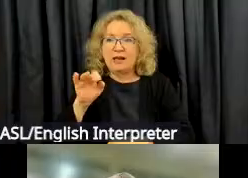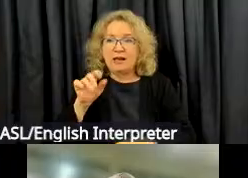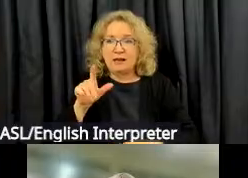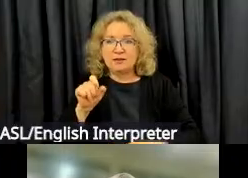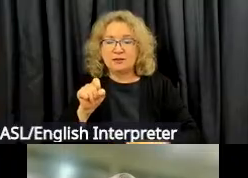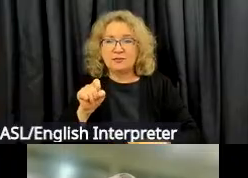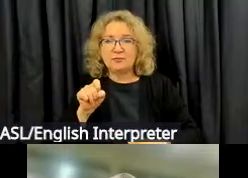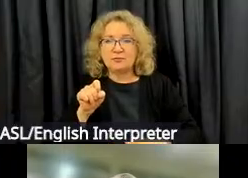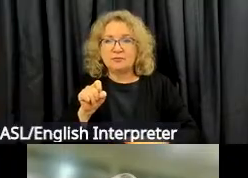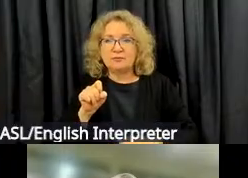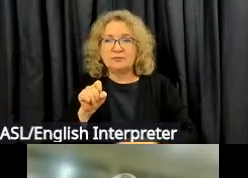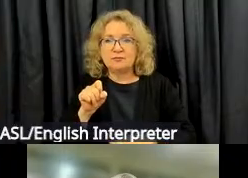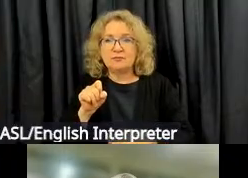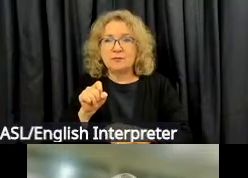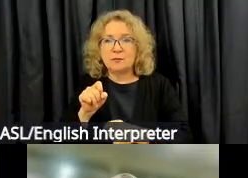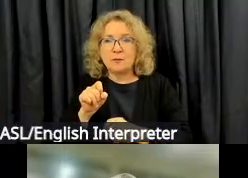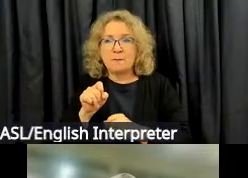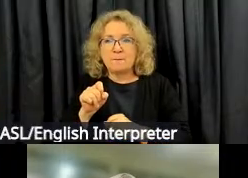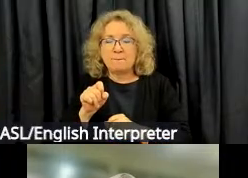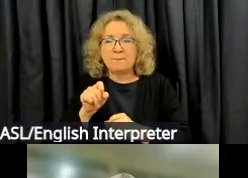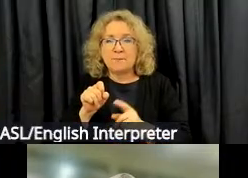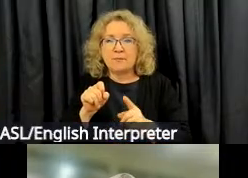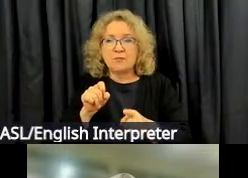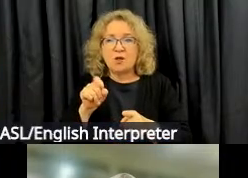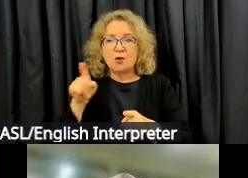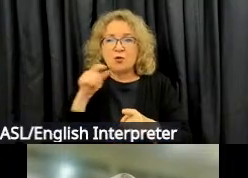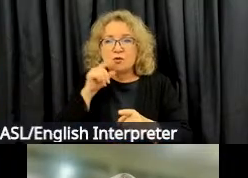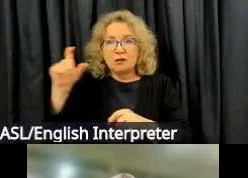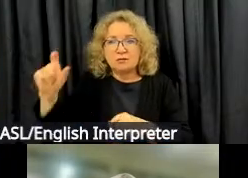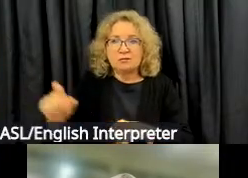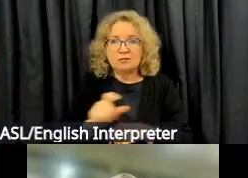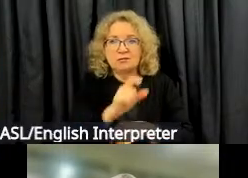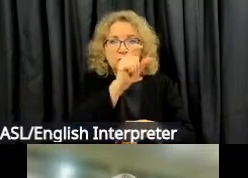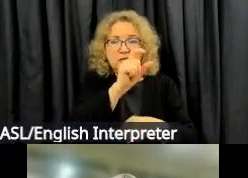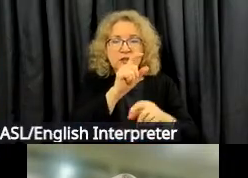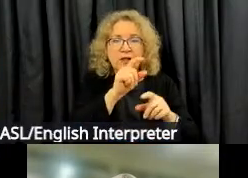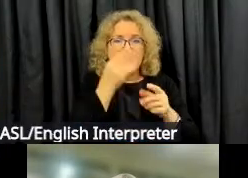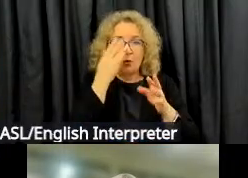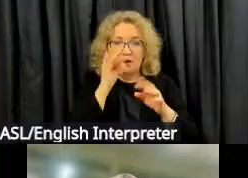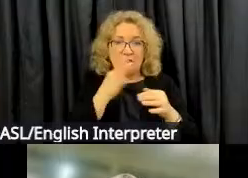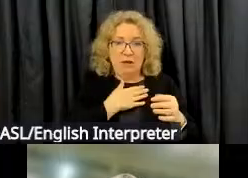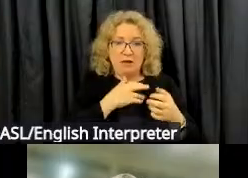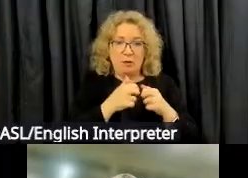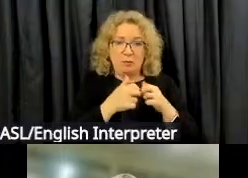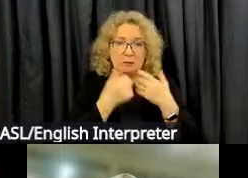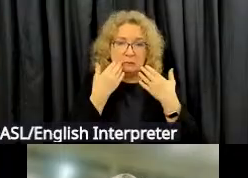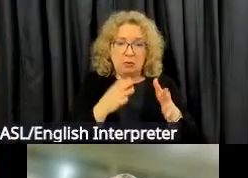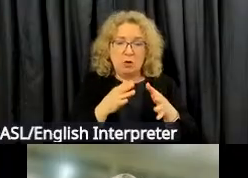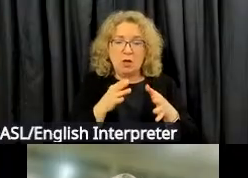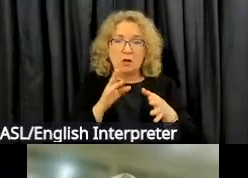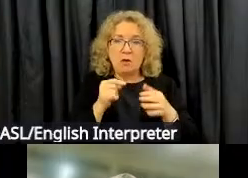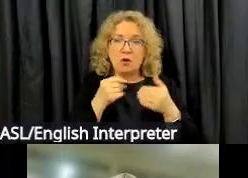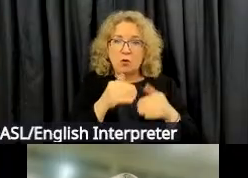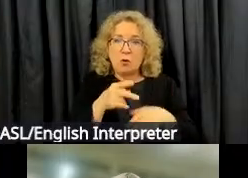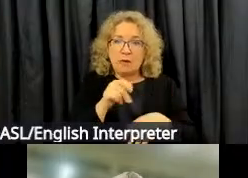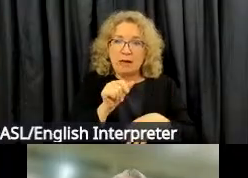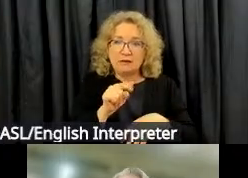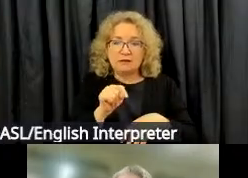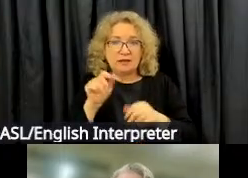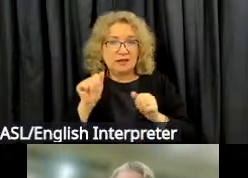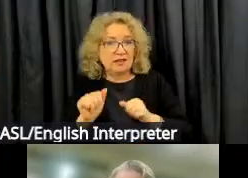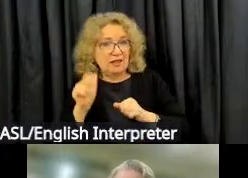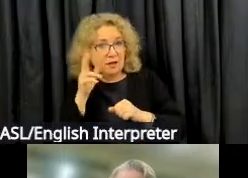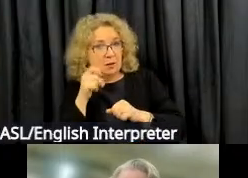jump into my screen, so I'm not sure if it was my user error, but please, Pat. Okay, so now can you hear me?